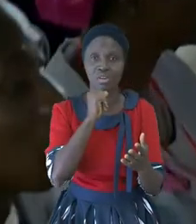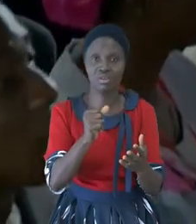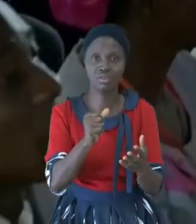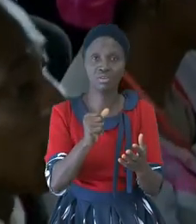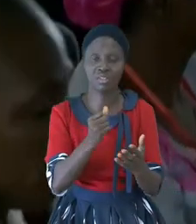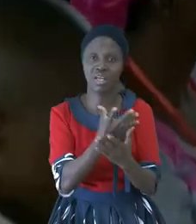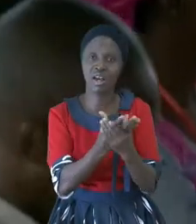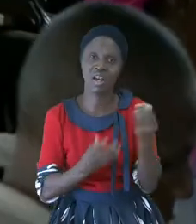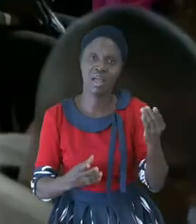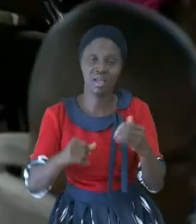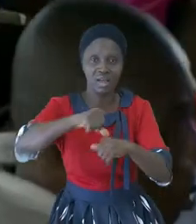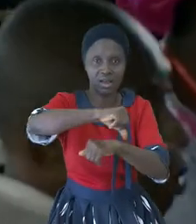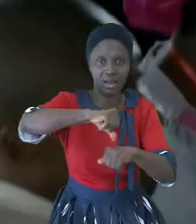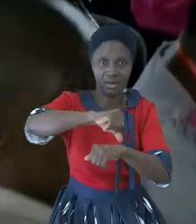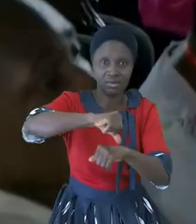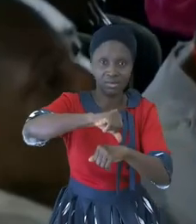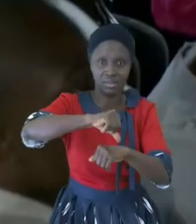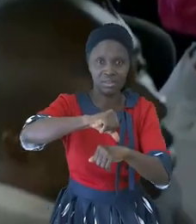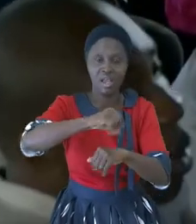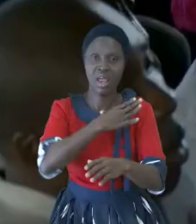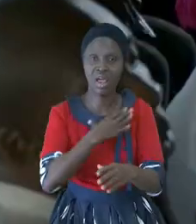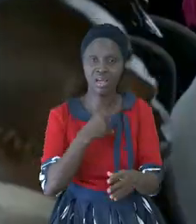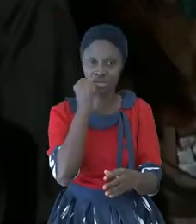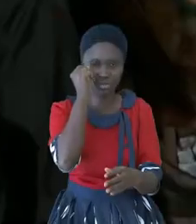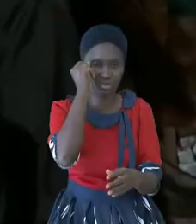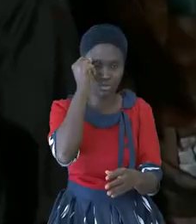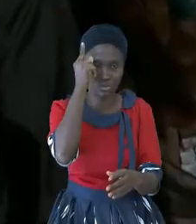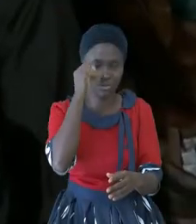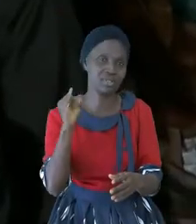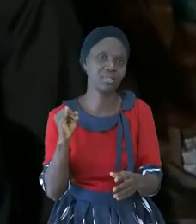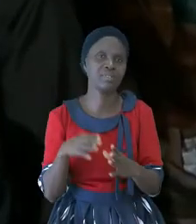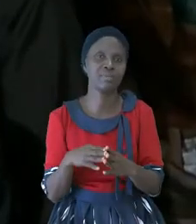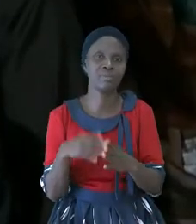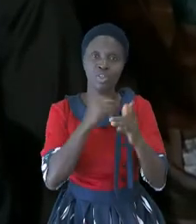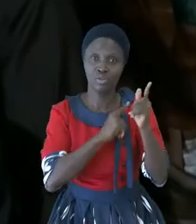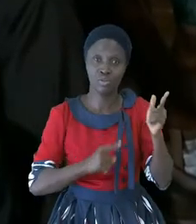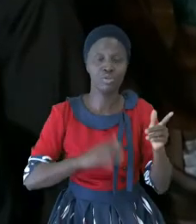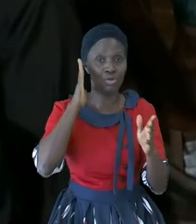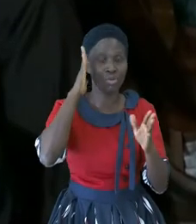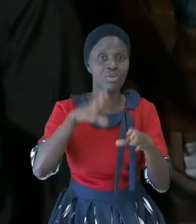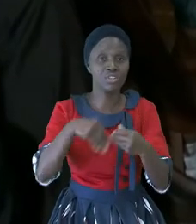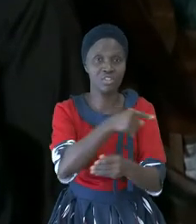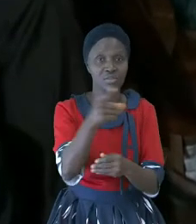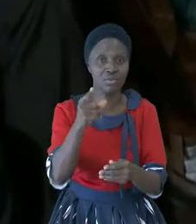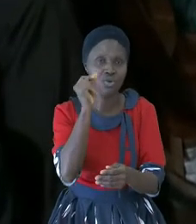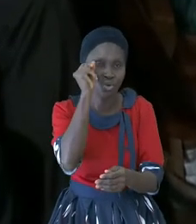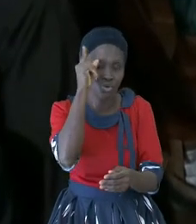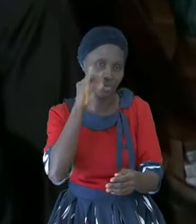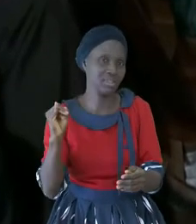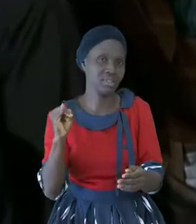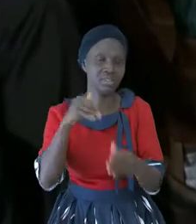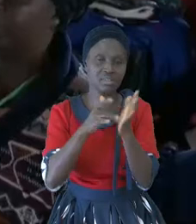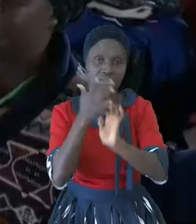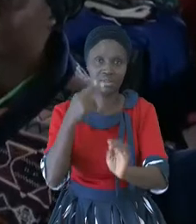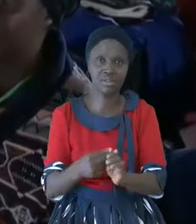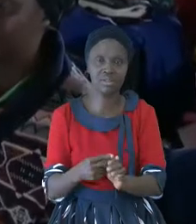lack unction and understanding. The Lord will grant you understanding in Jesus' name. The